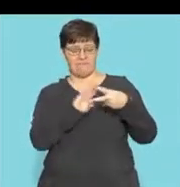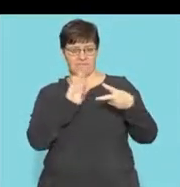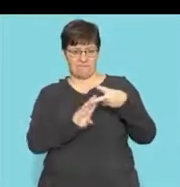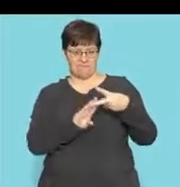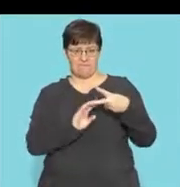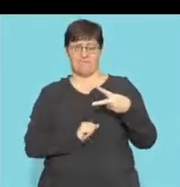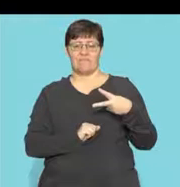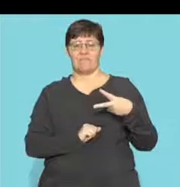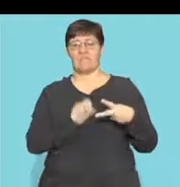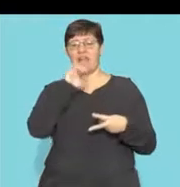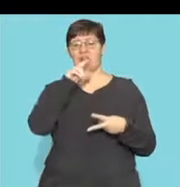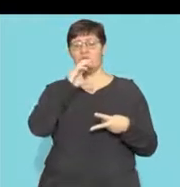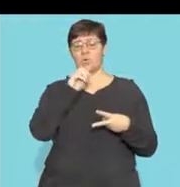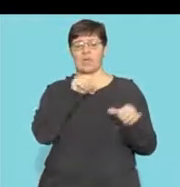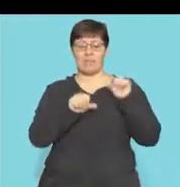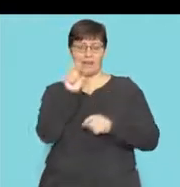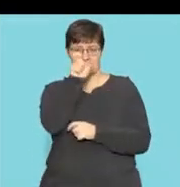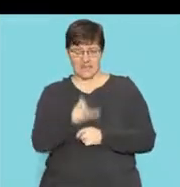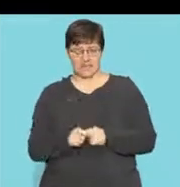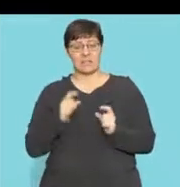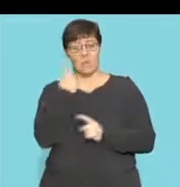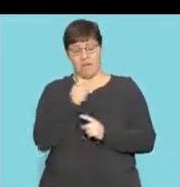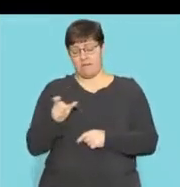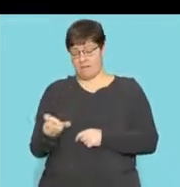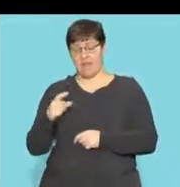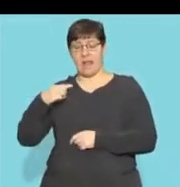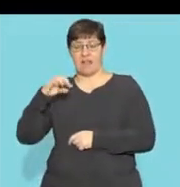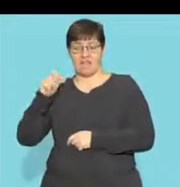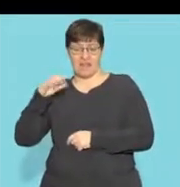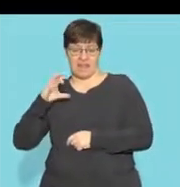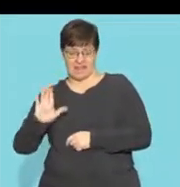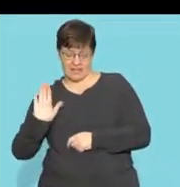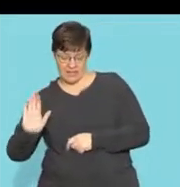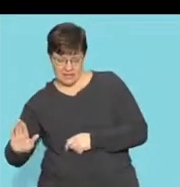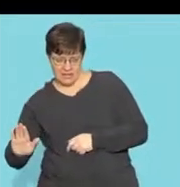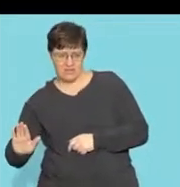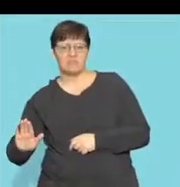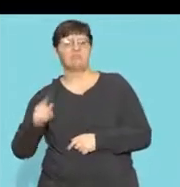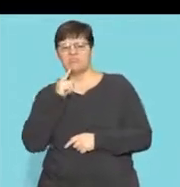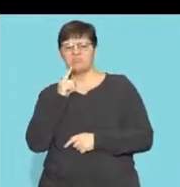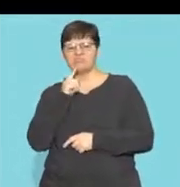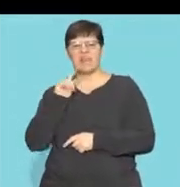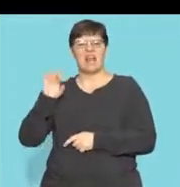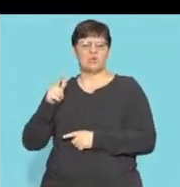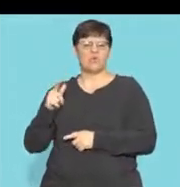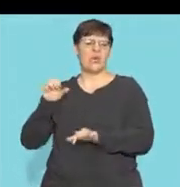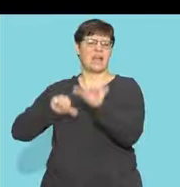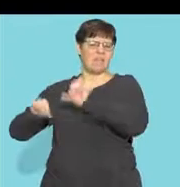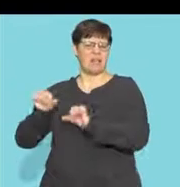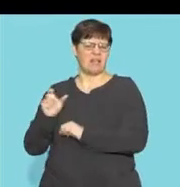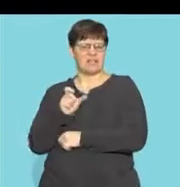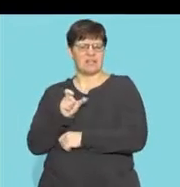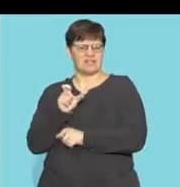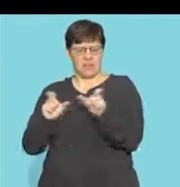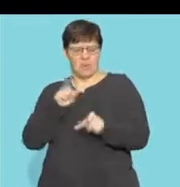types. The one that we've dealt with, the galvanic cell, and we can call it an electrochemical cell because it's got chemicals in